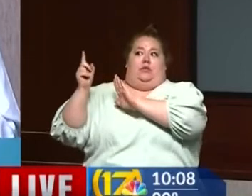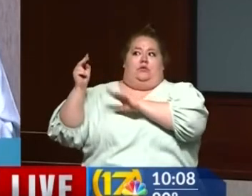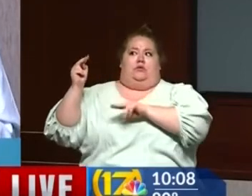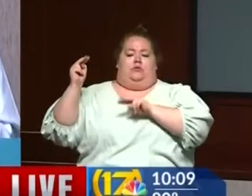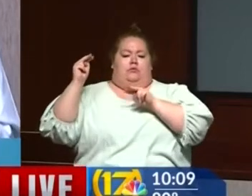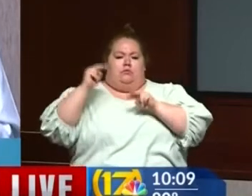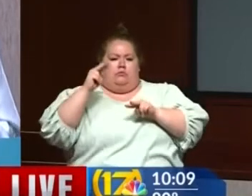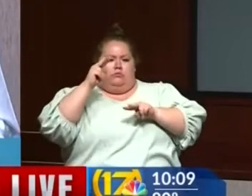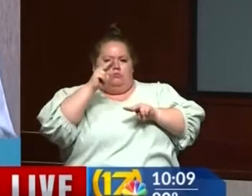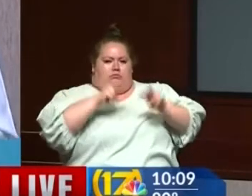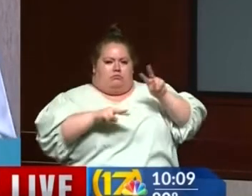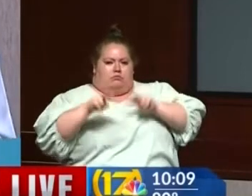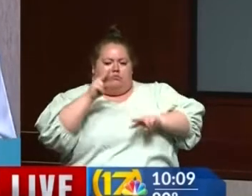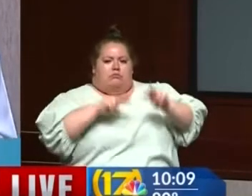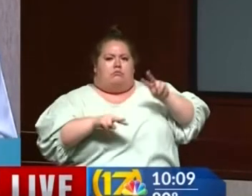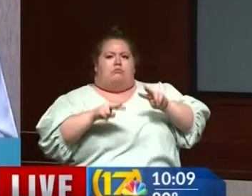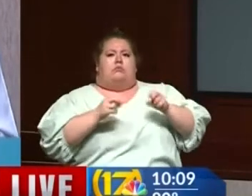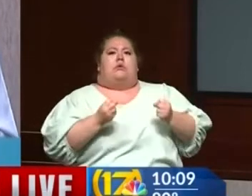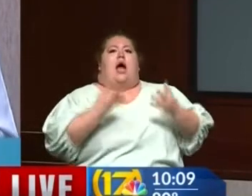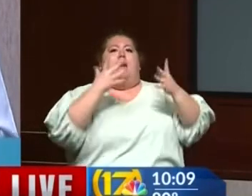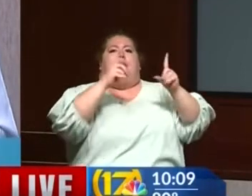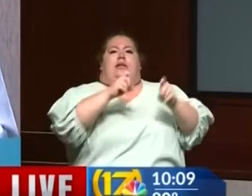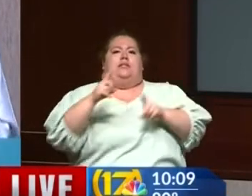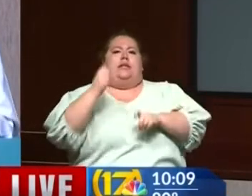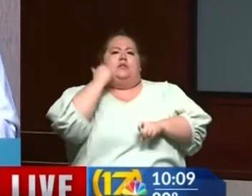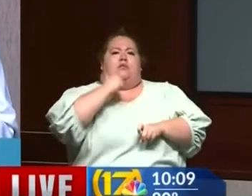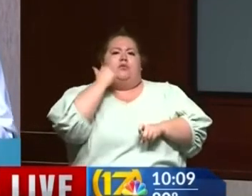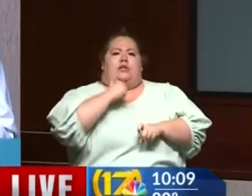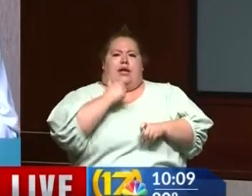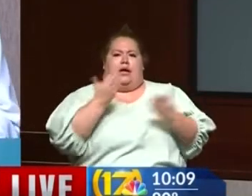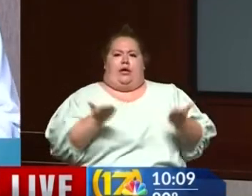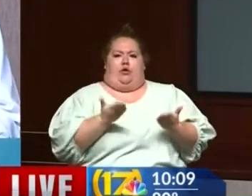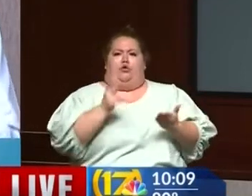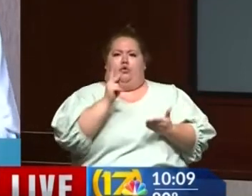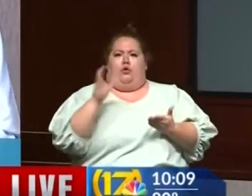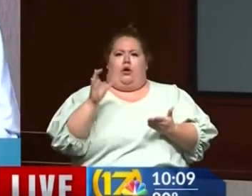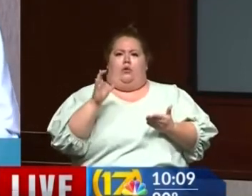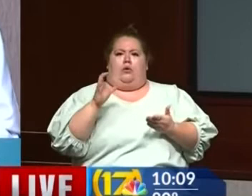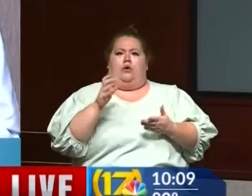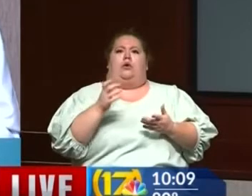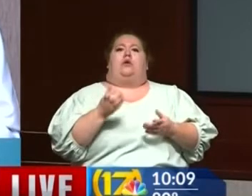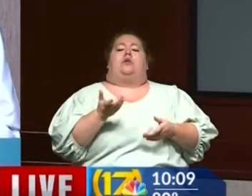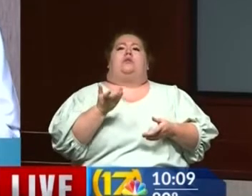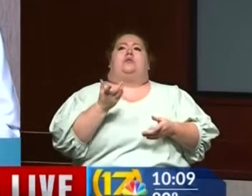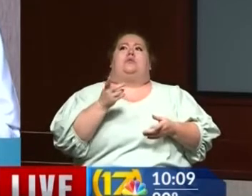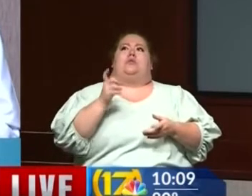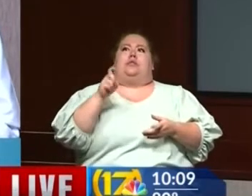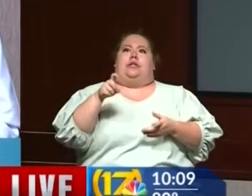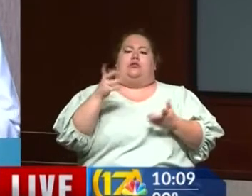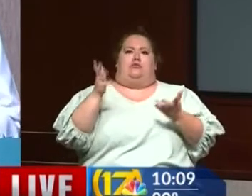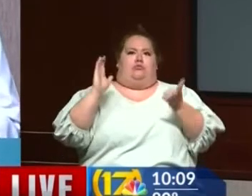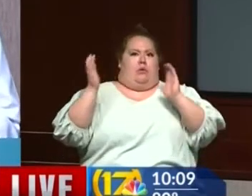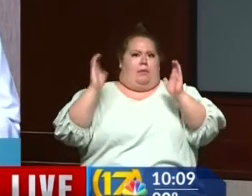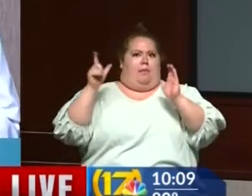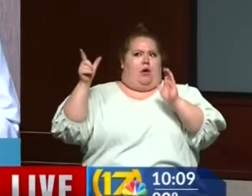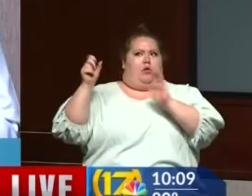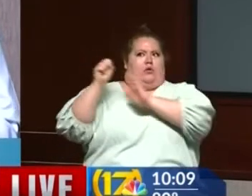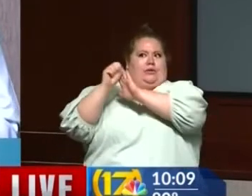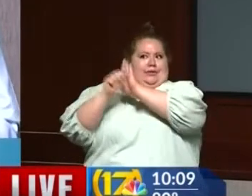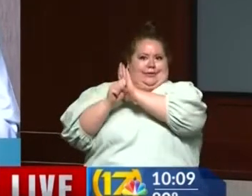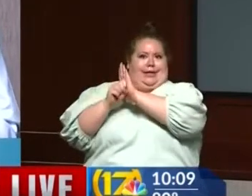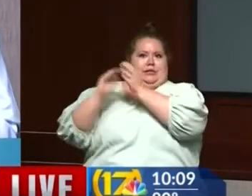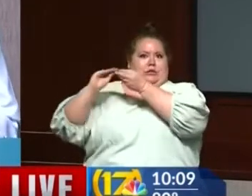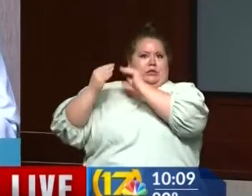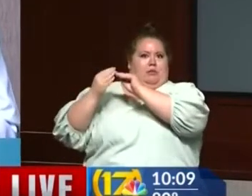we perform on a daily basis, and then we are compared against the state average. Because the state has indicated